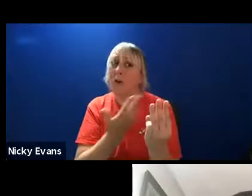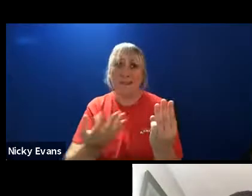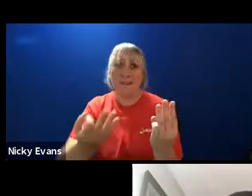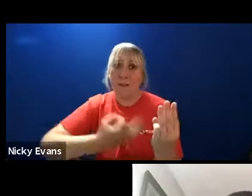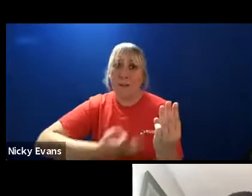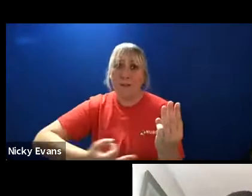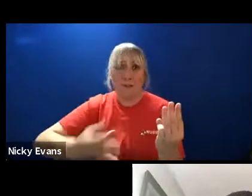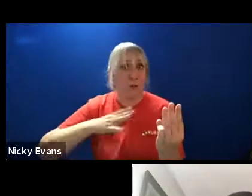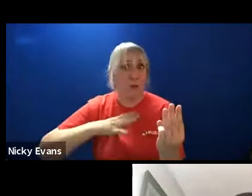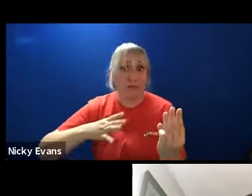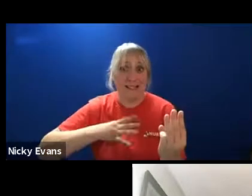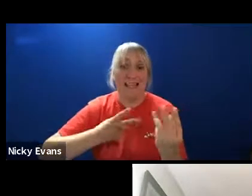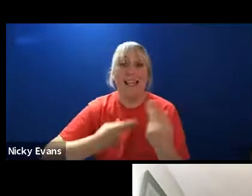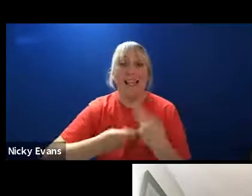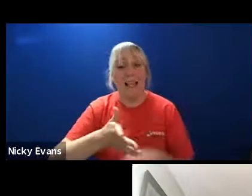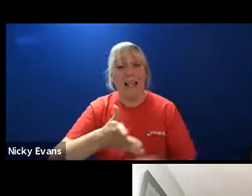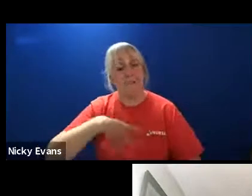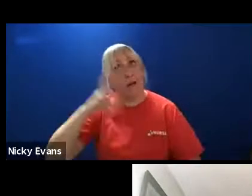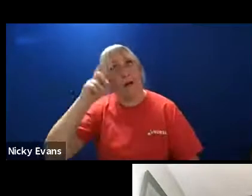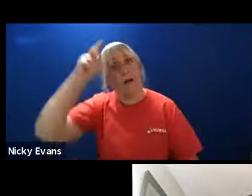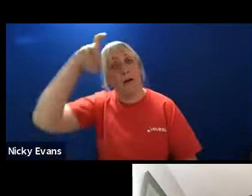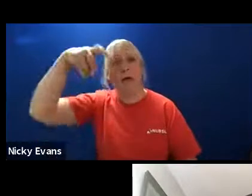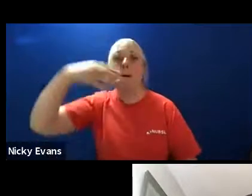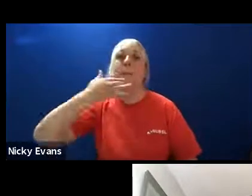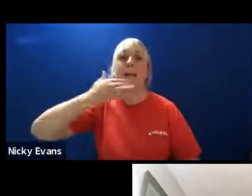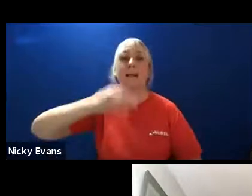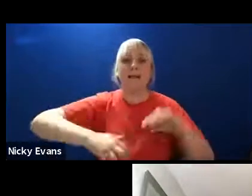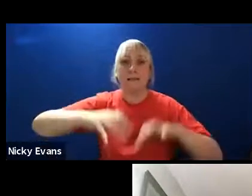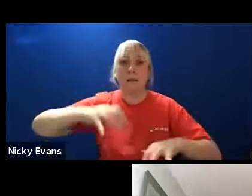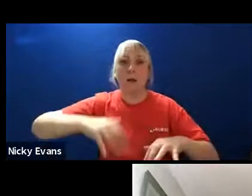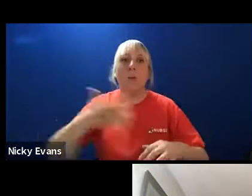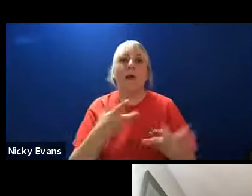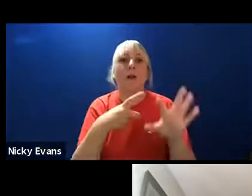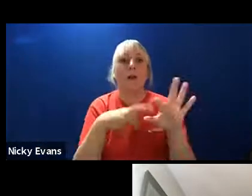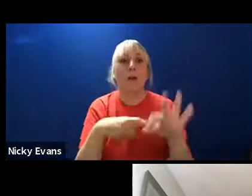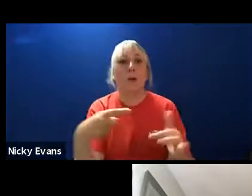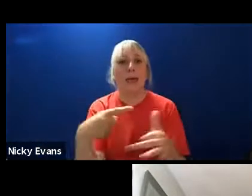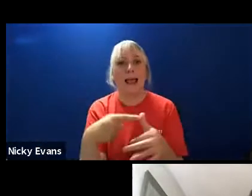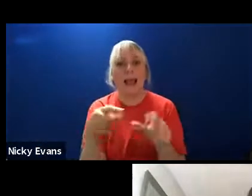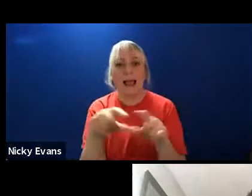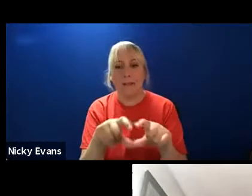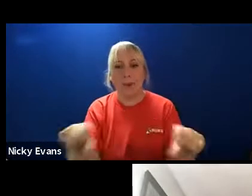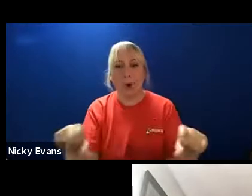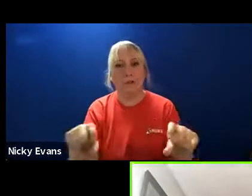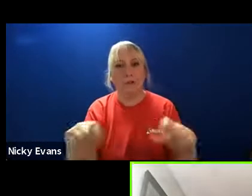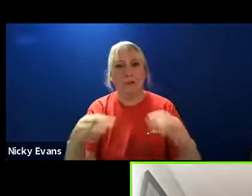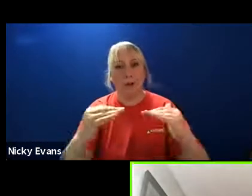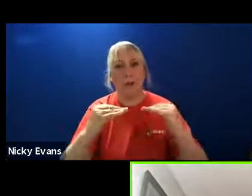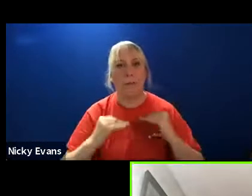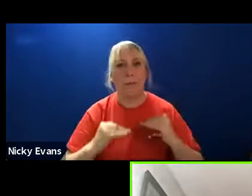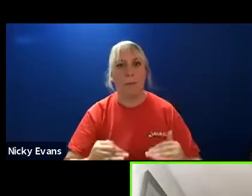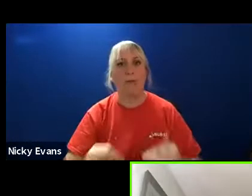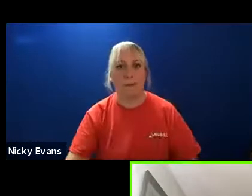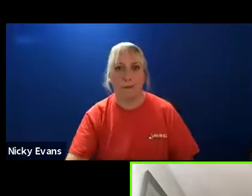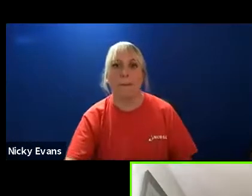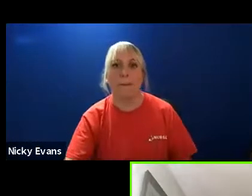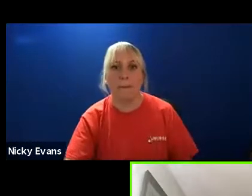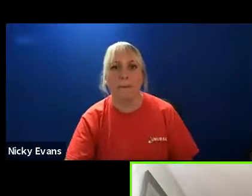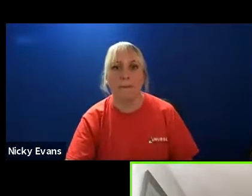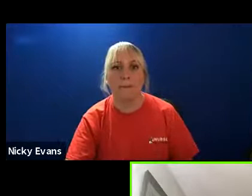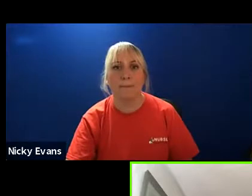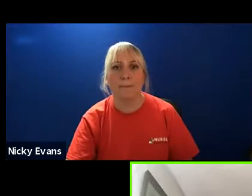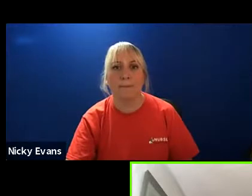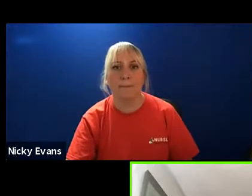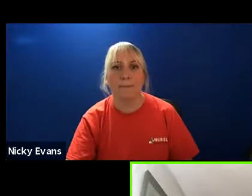to submit more questions, please do pop them in the Q&A box at the bottom. We may not be able to answer